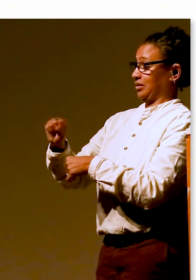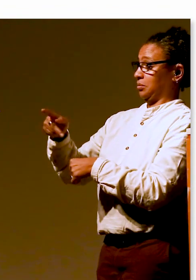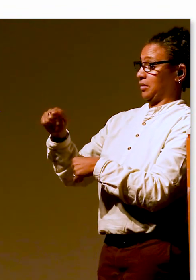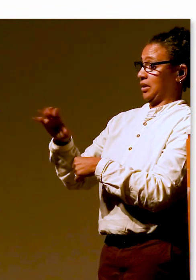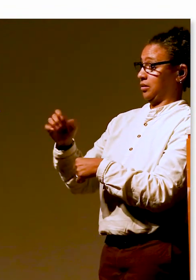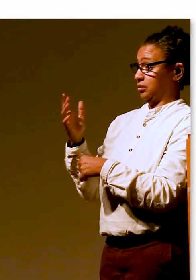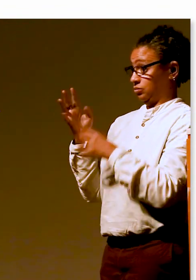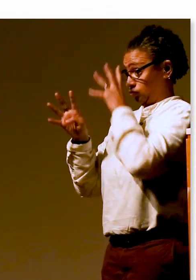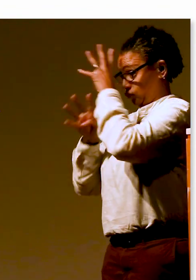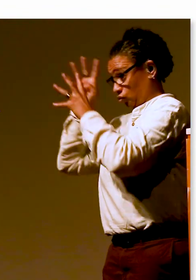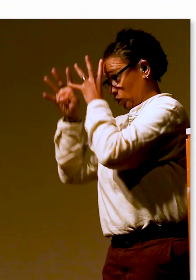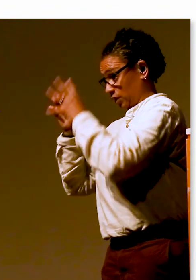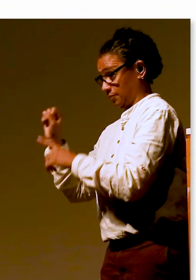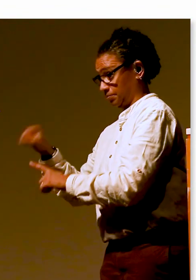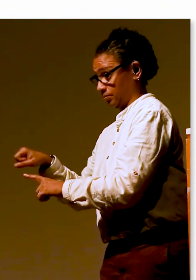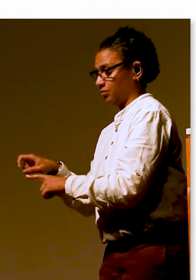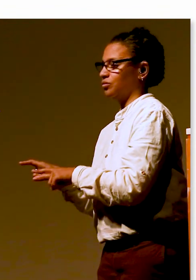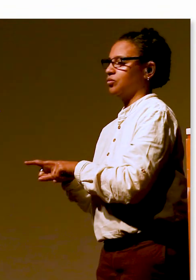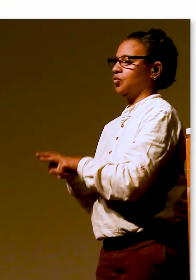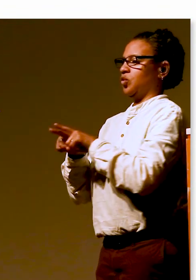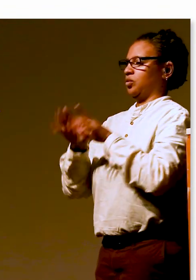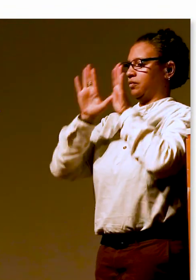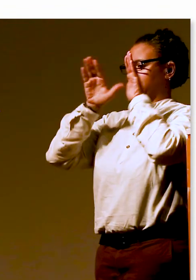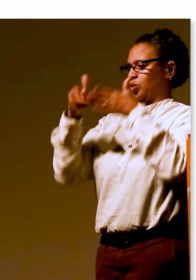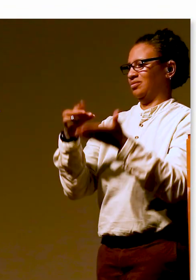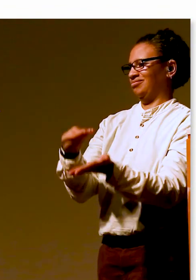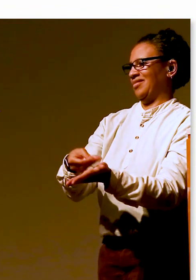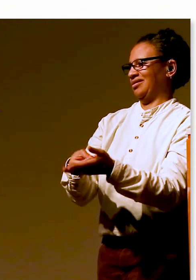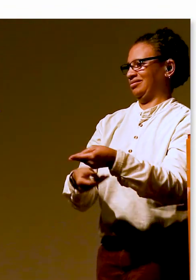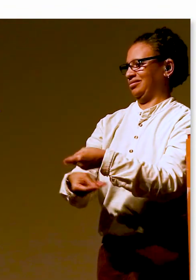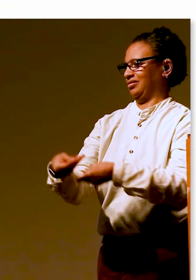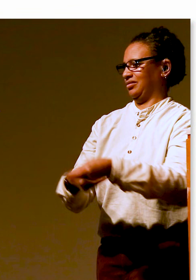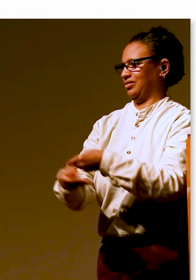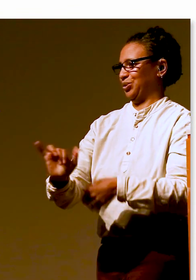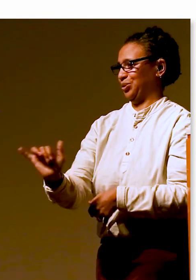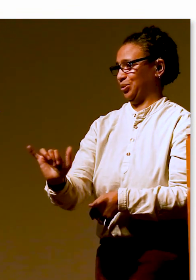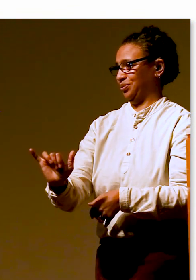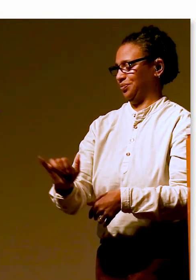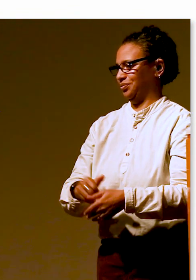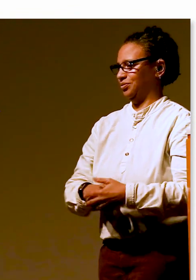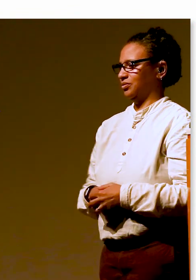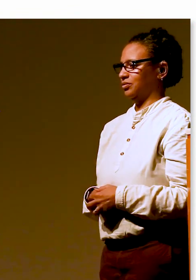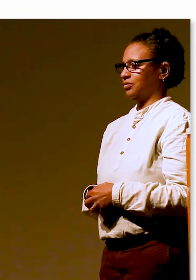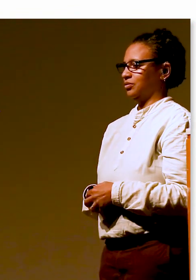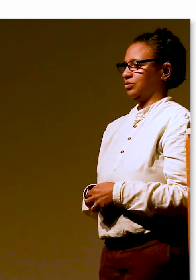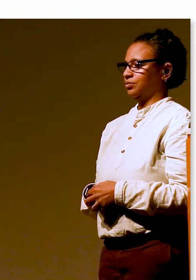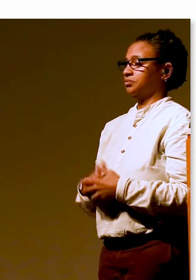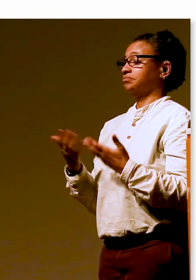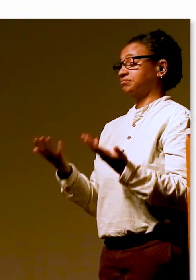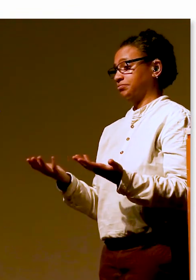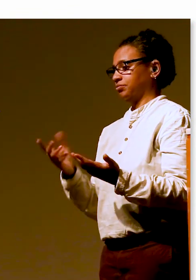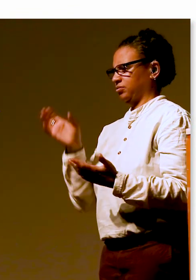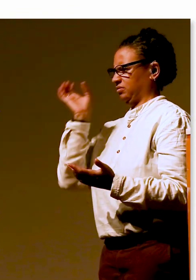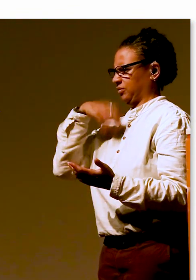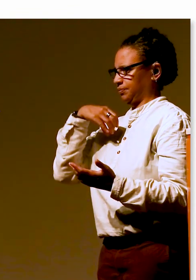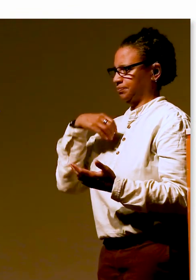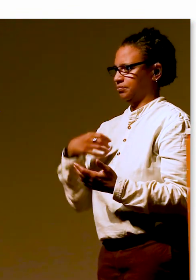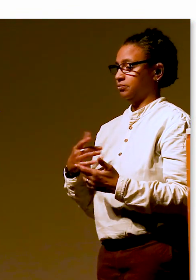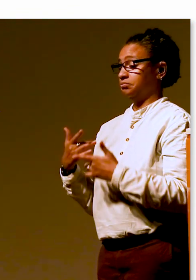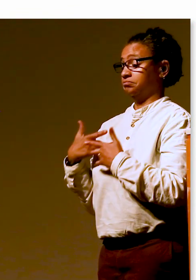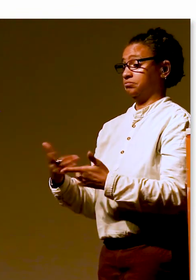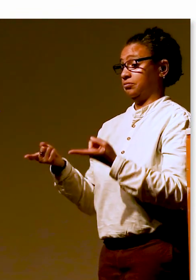try to be as critical and thoughtful as possible in how I participate in that process. But it is kind of annoying, right? Like,